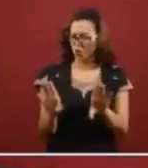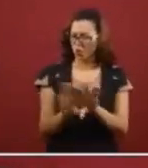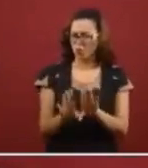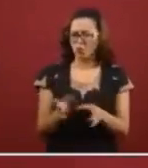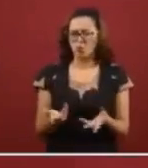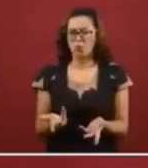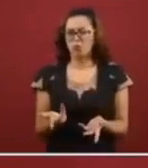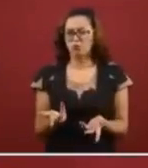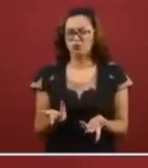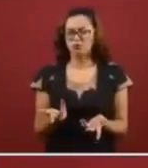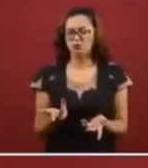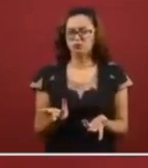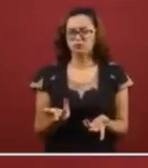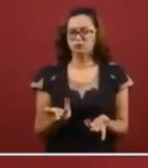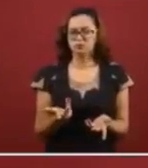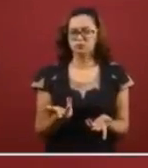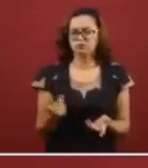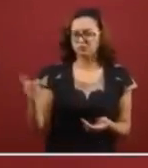automatically